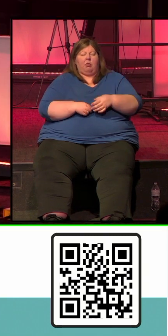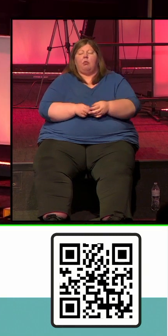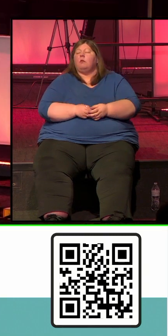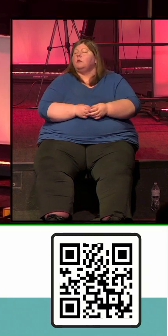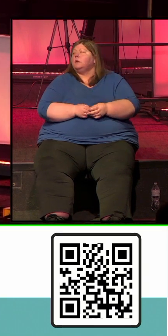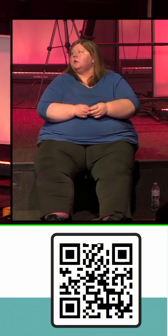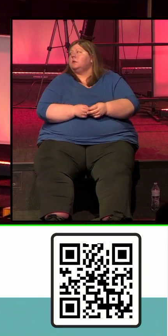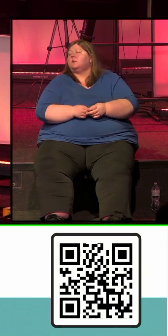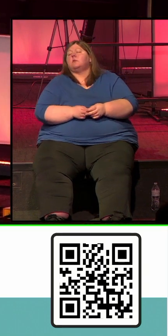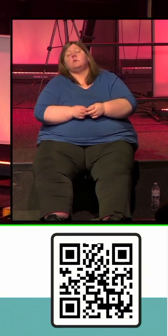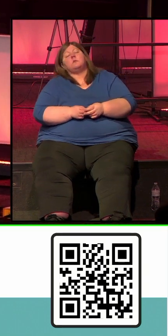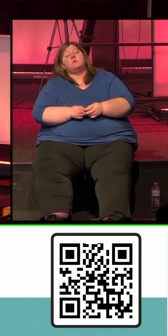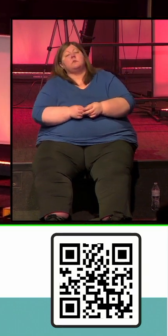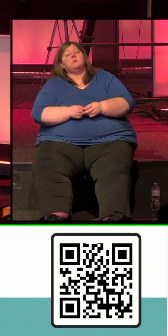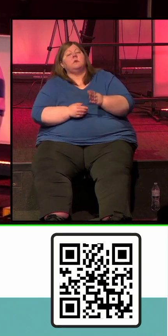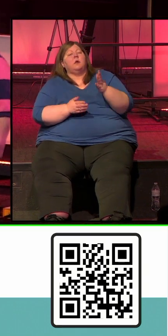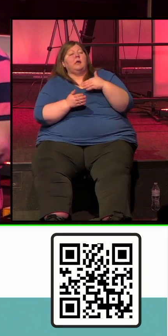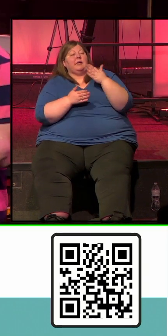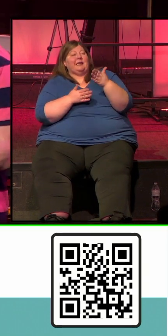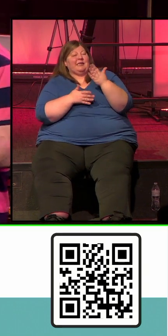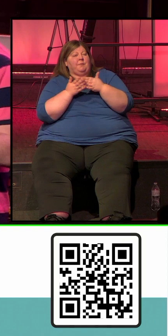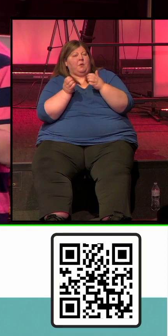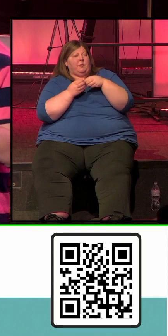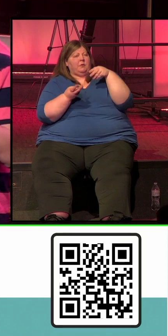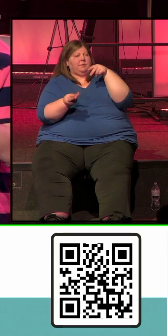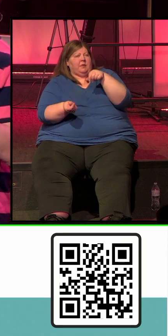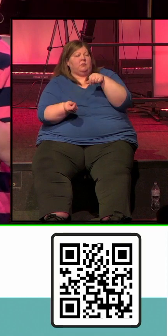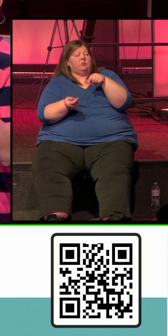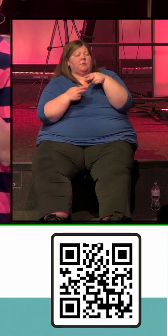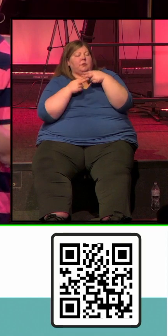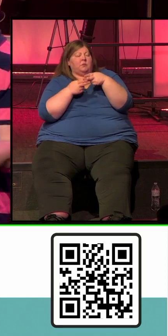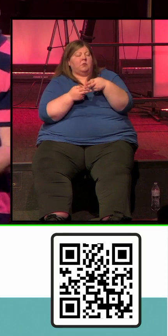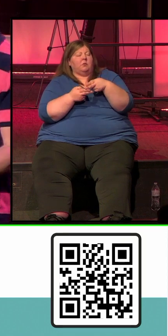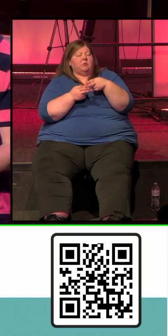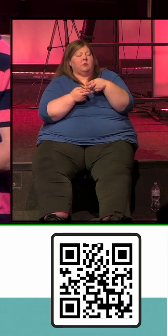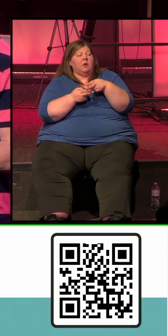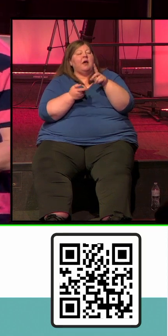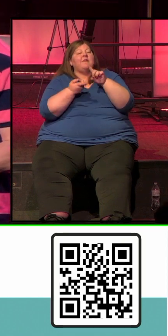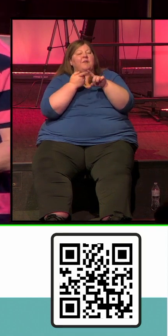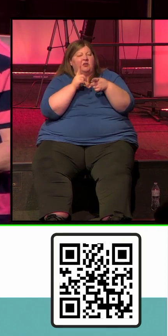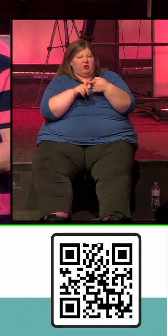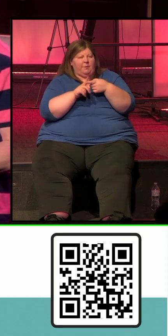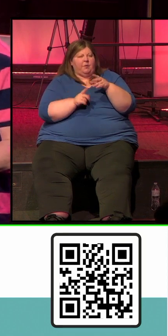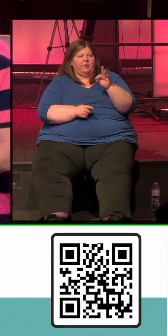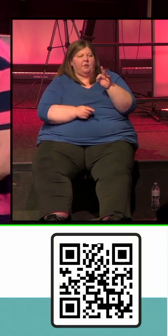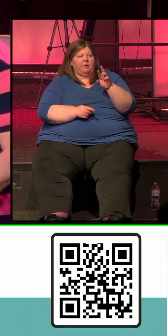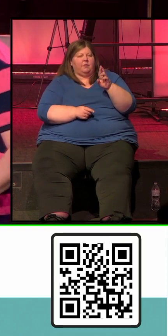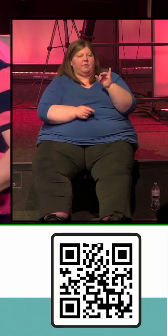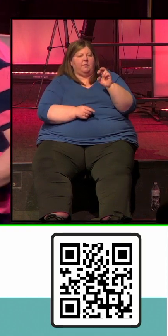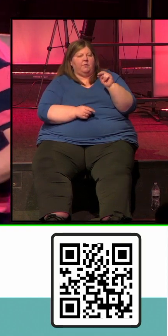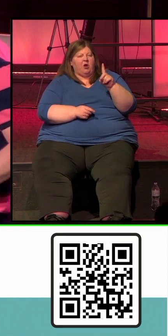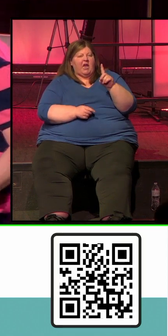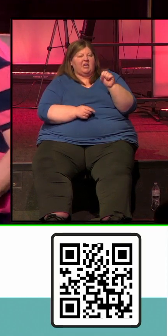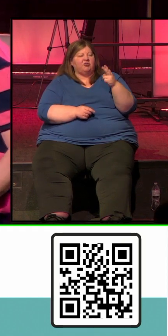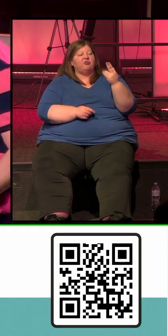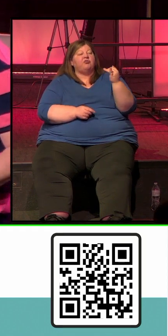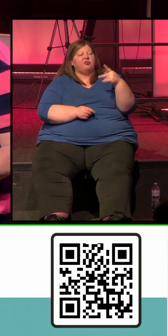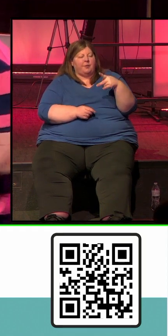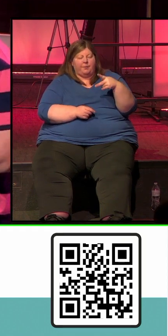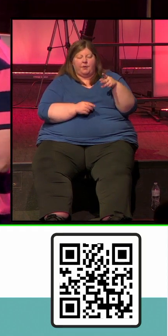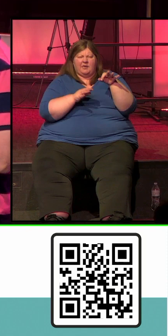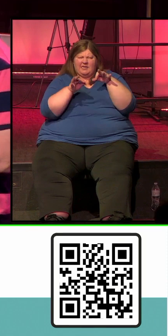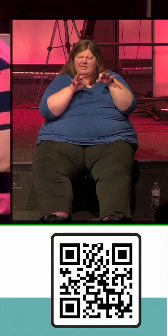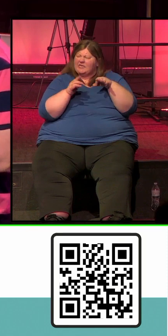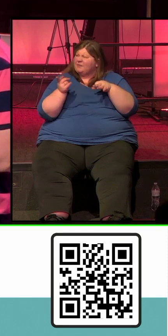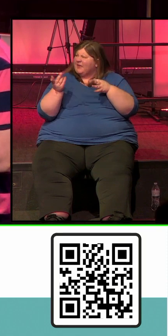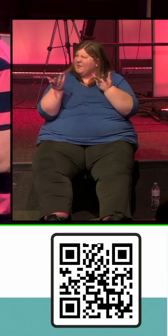is we're taking a next step with our sponsorship model. It's going to be called a friendship model. And so, Faith, can you just explain a little